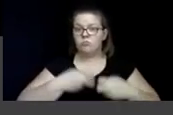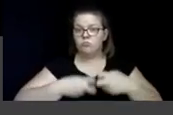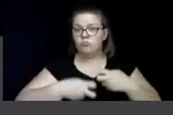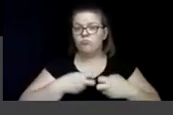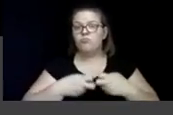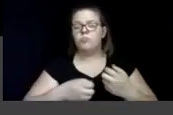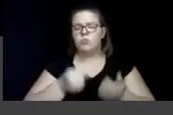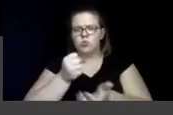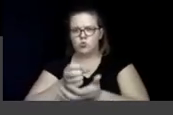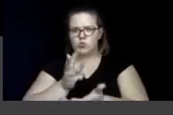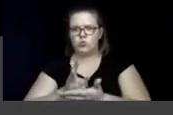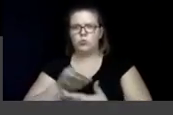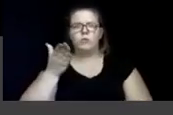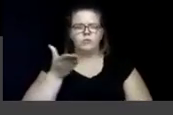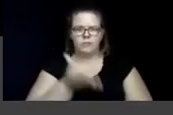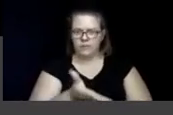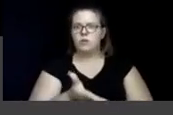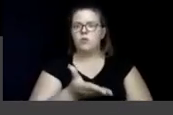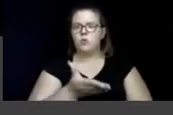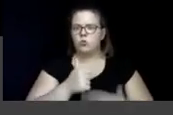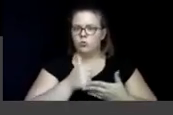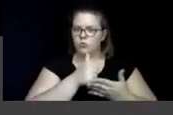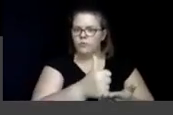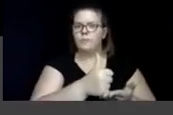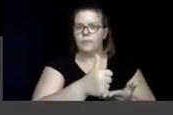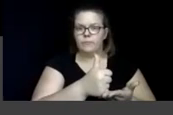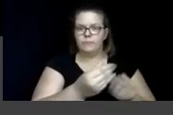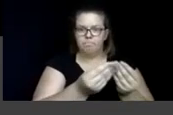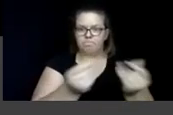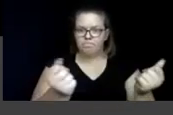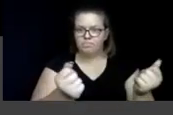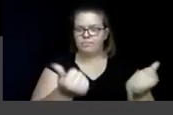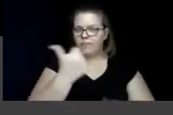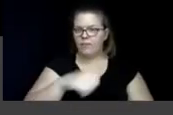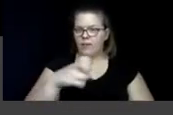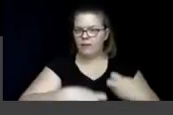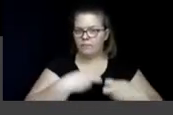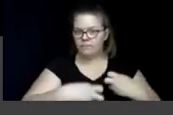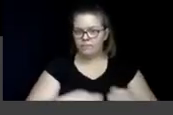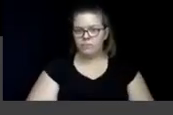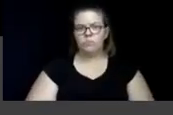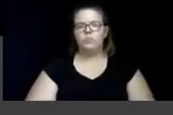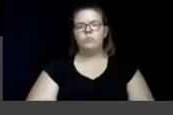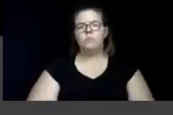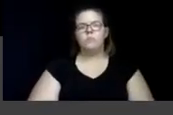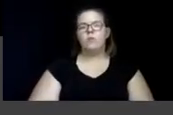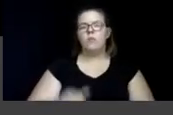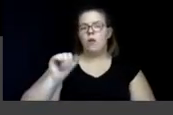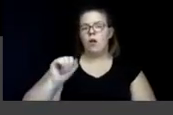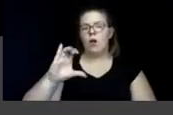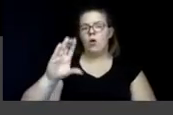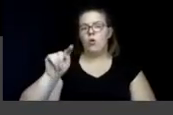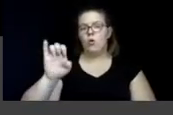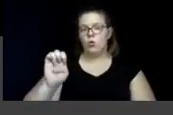social work would be more involved on the front end of something like that. The acute hospital